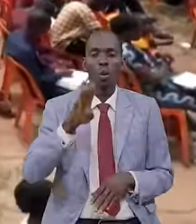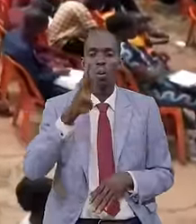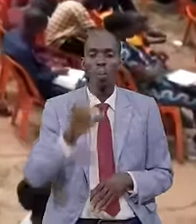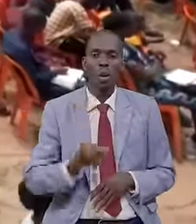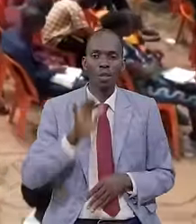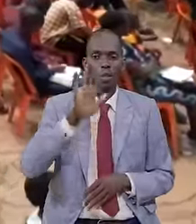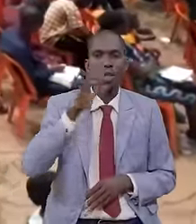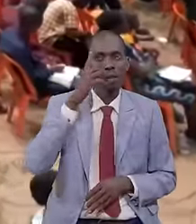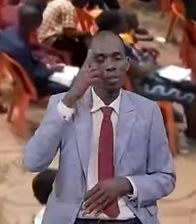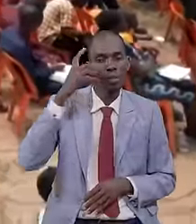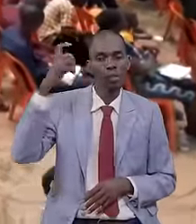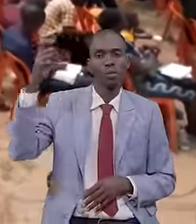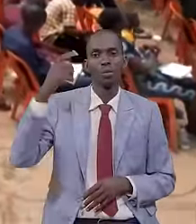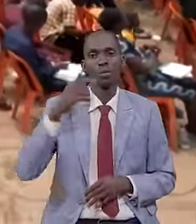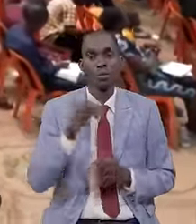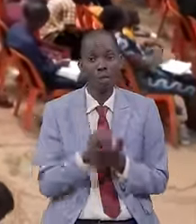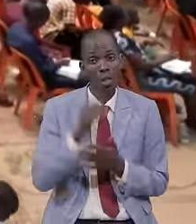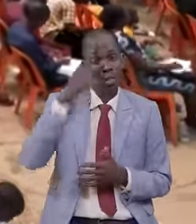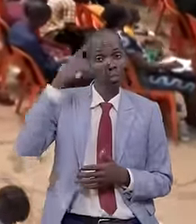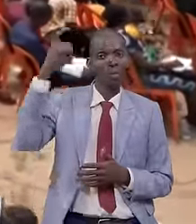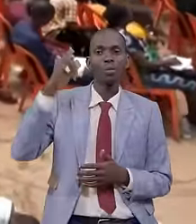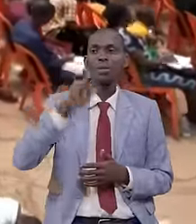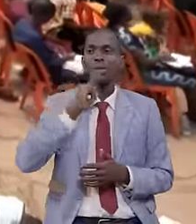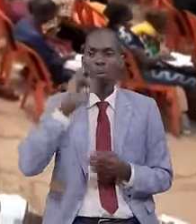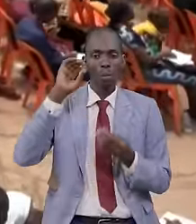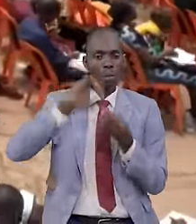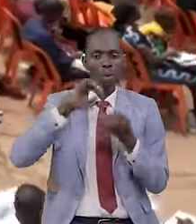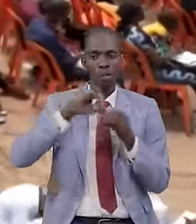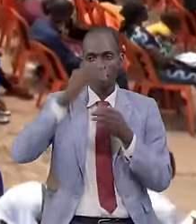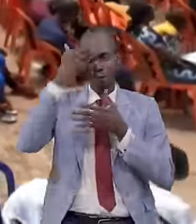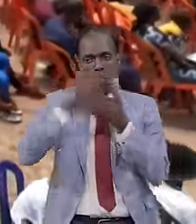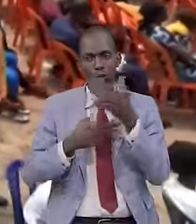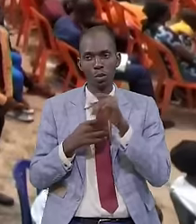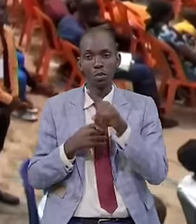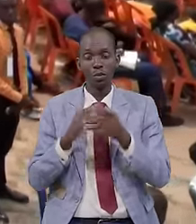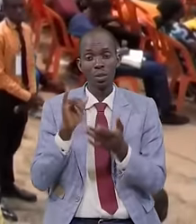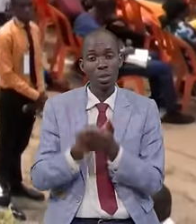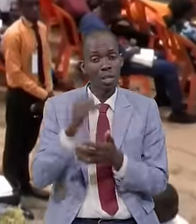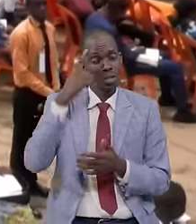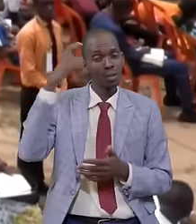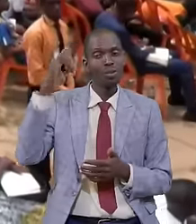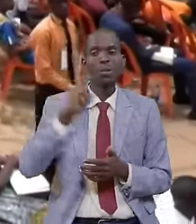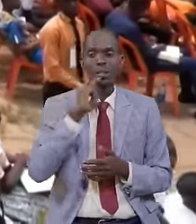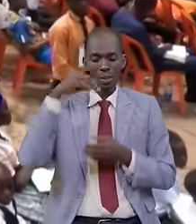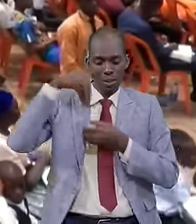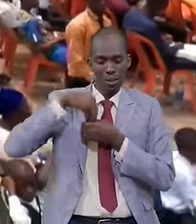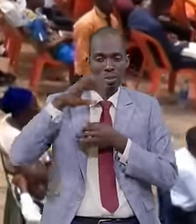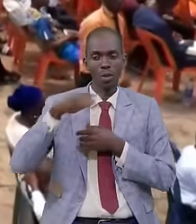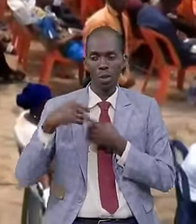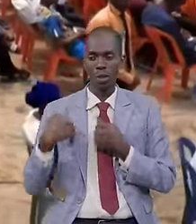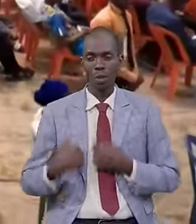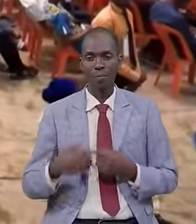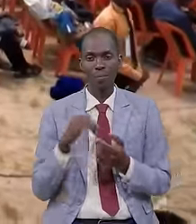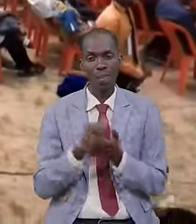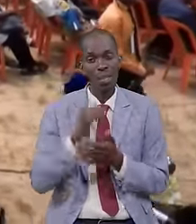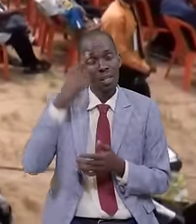is before your eyes. That dream is in your heart. That dream is in your action. That